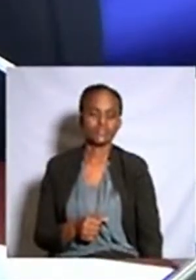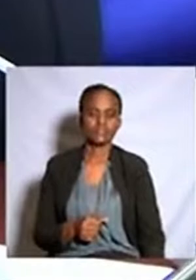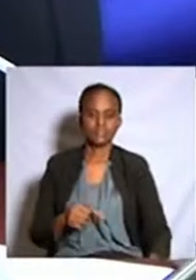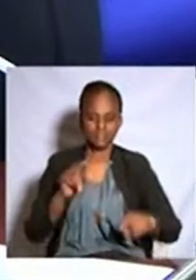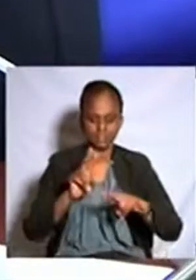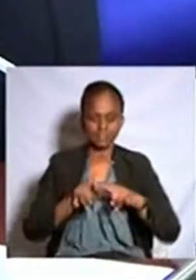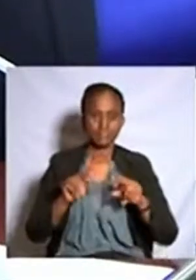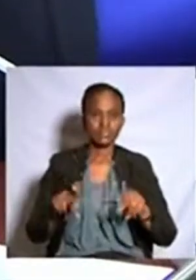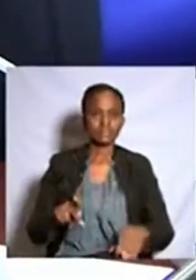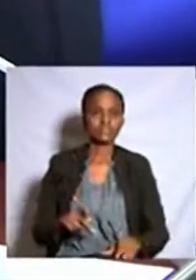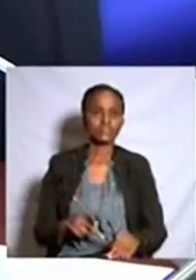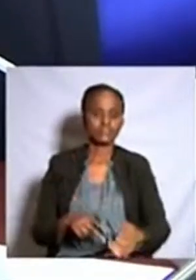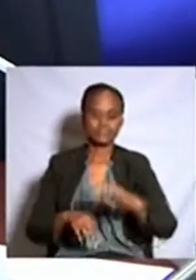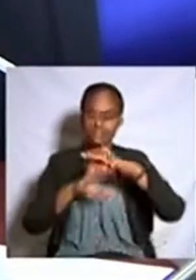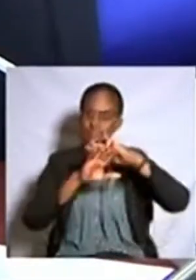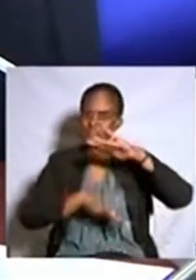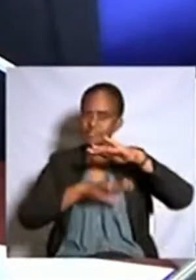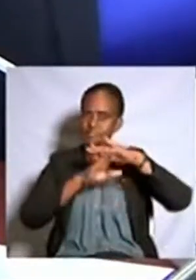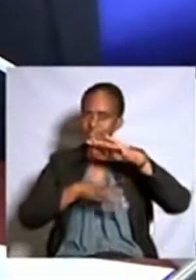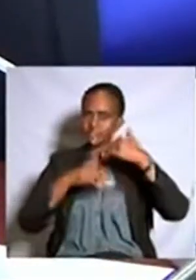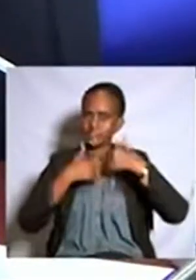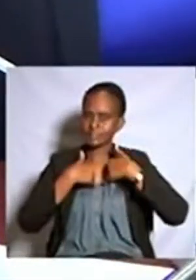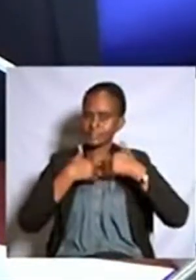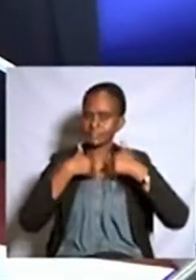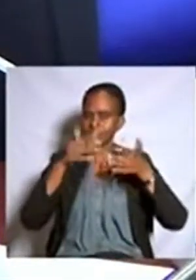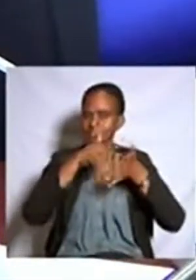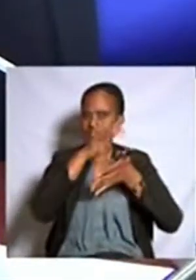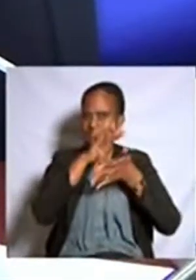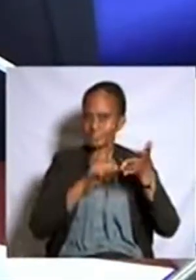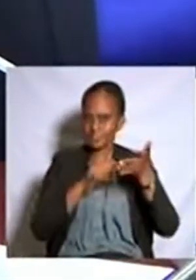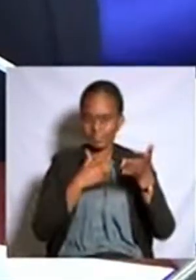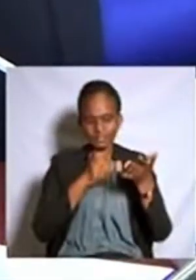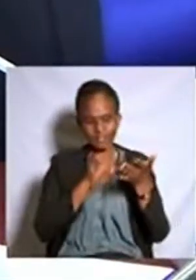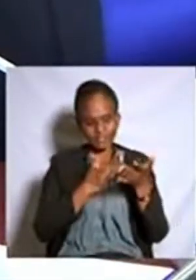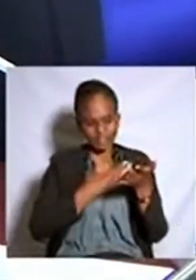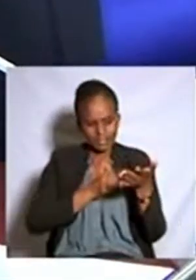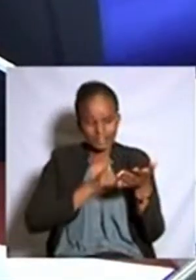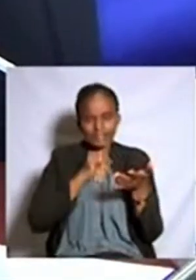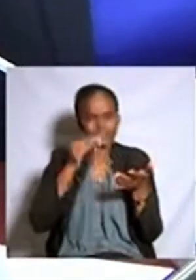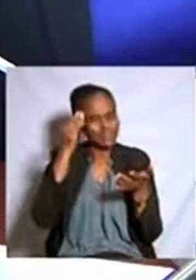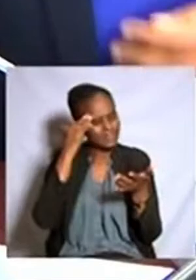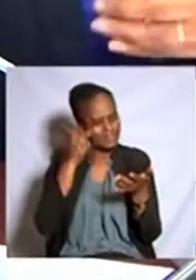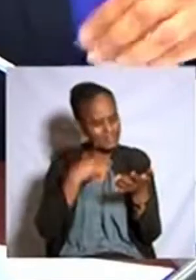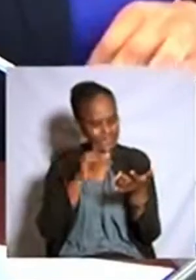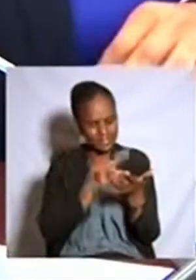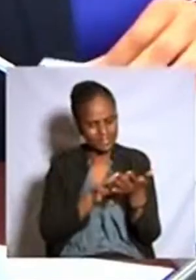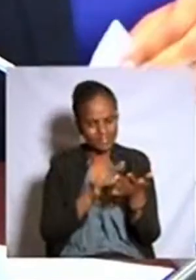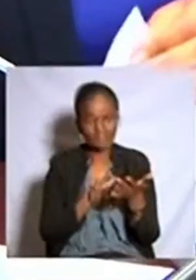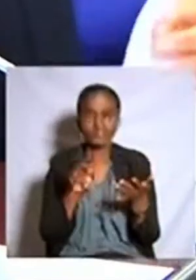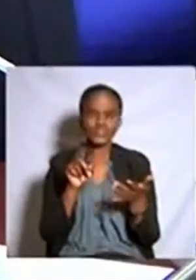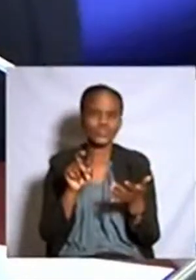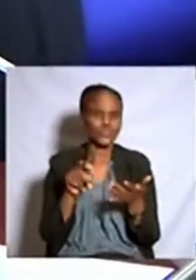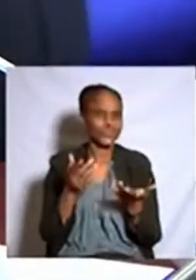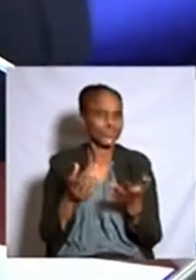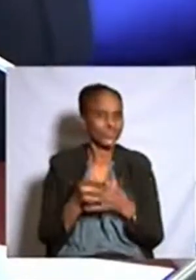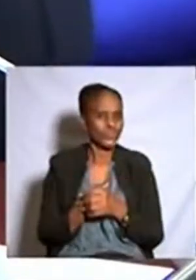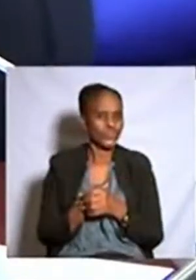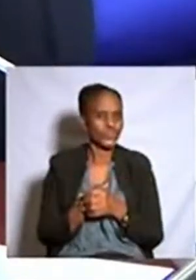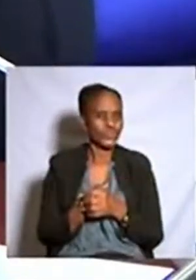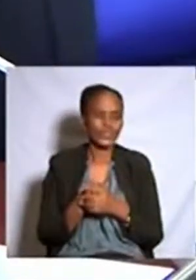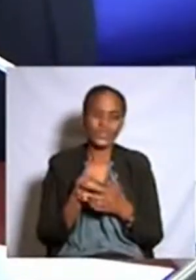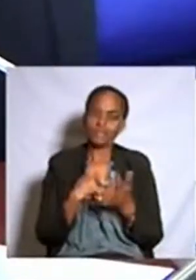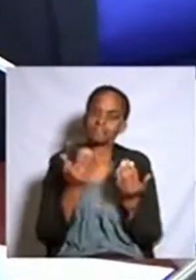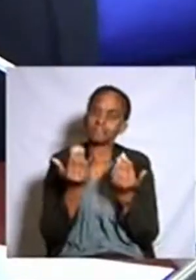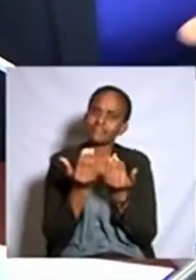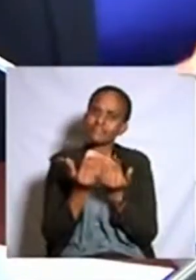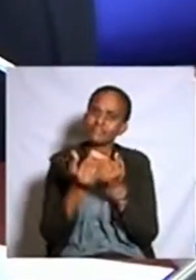Chair, below there I think there is the table. I don't know if I need to go through it, reading, maybe I seek your indulgence